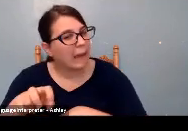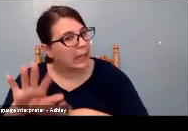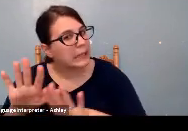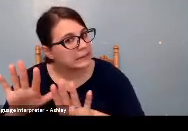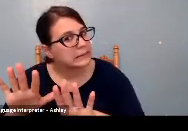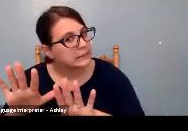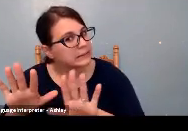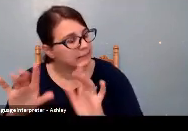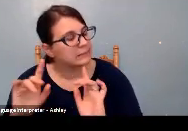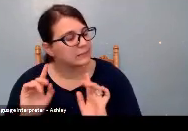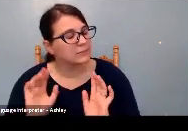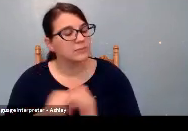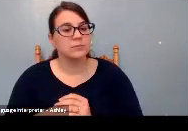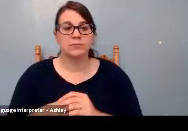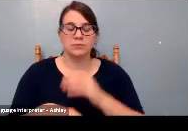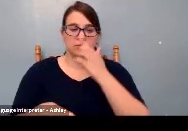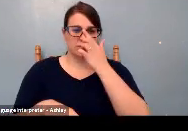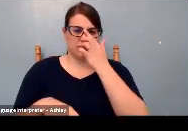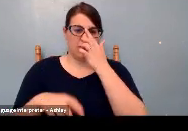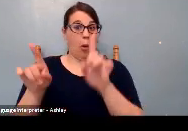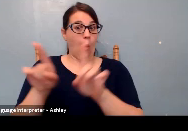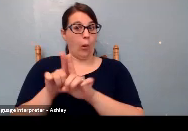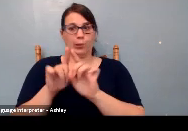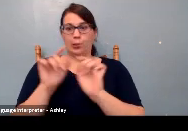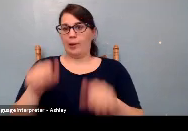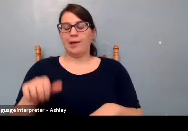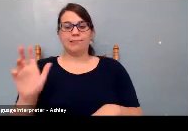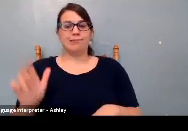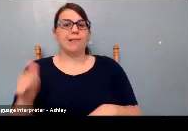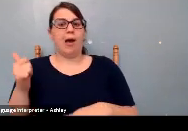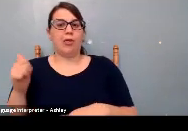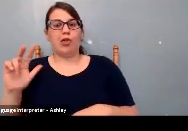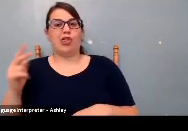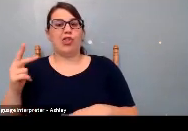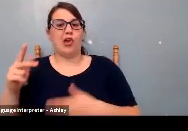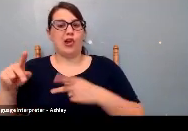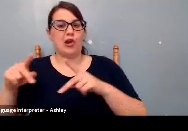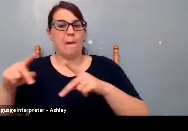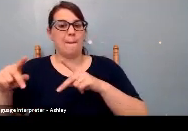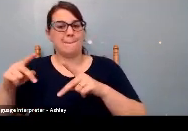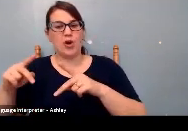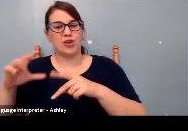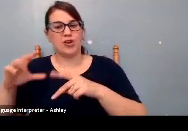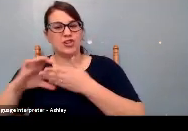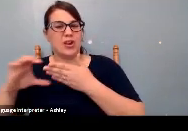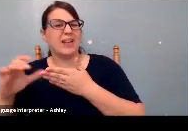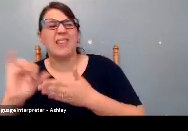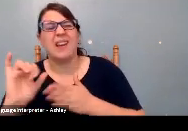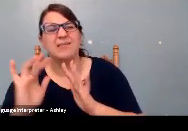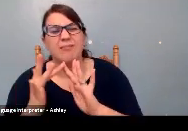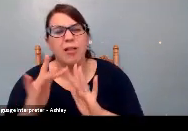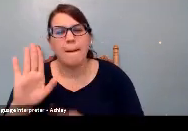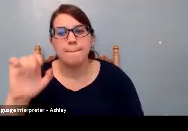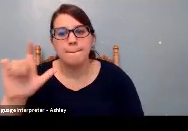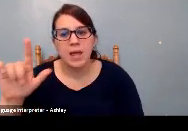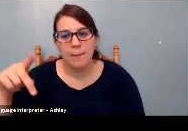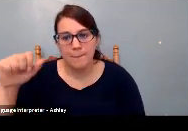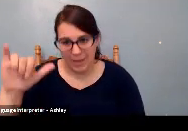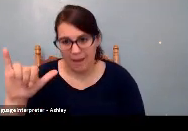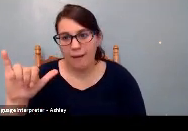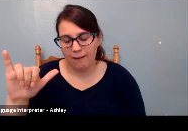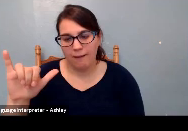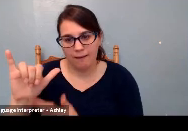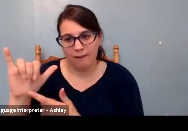You can also pay with a third-party check. It's like an online bill pay. So we would highly recommend this as it